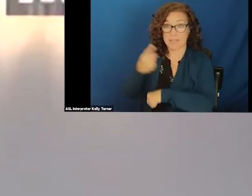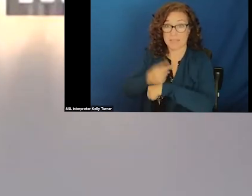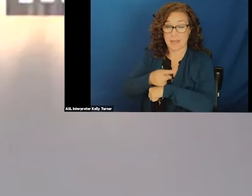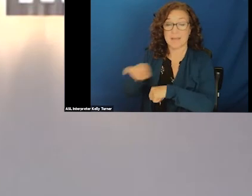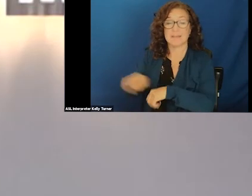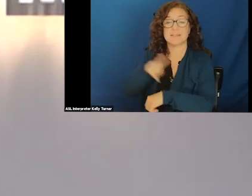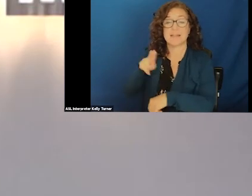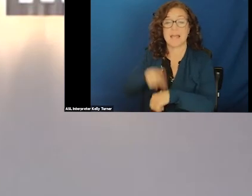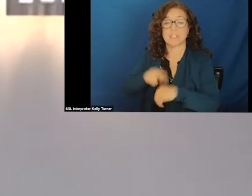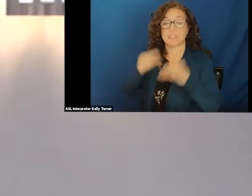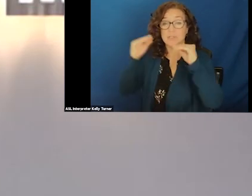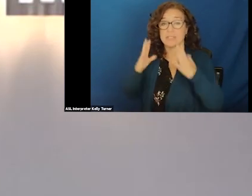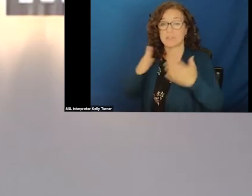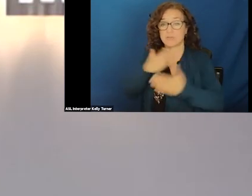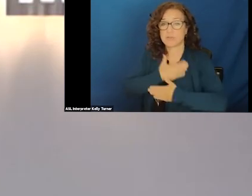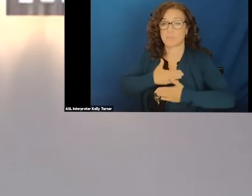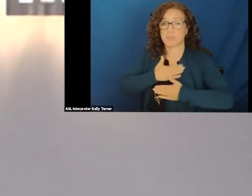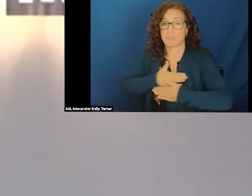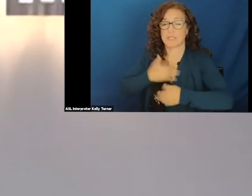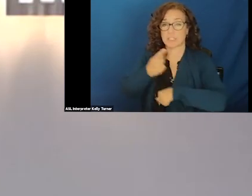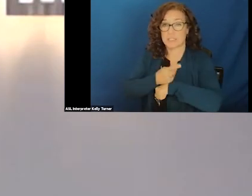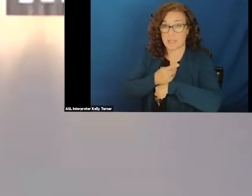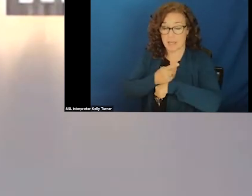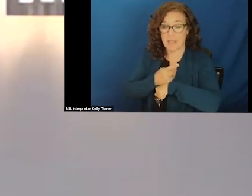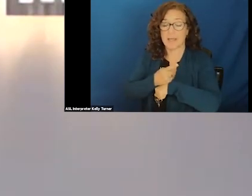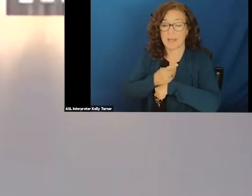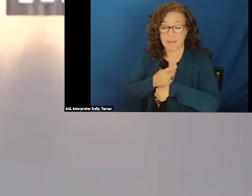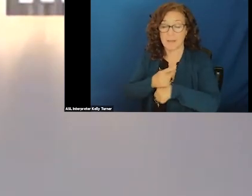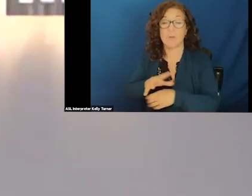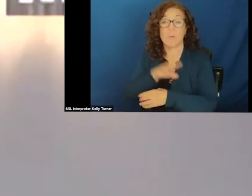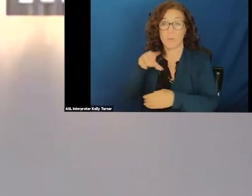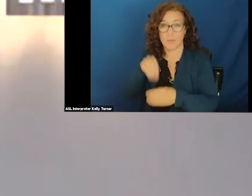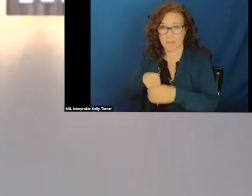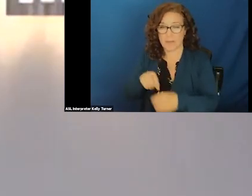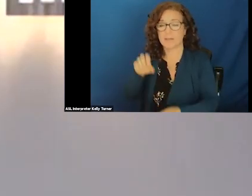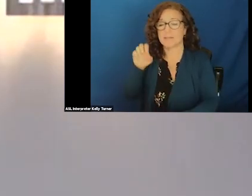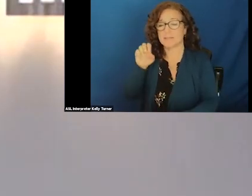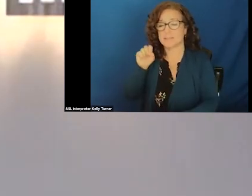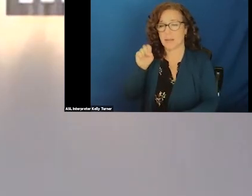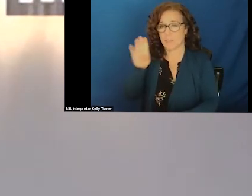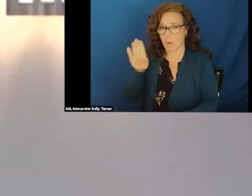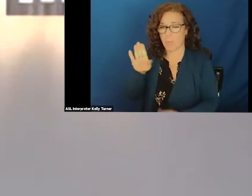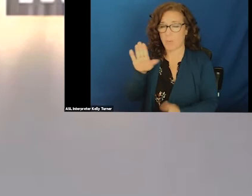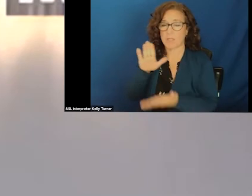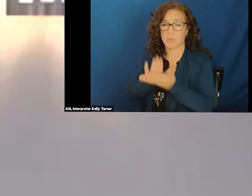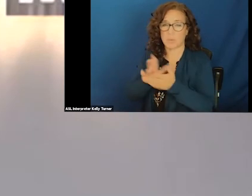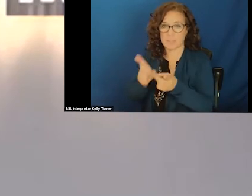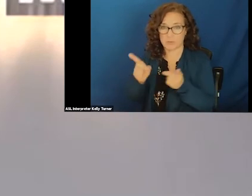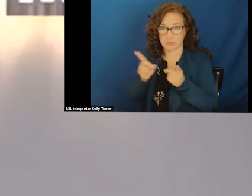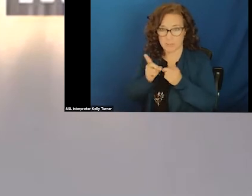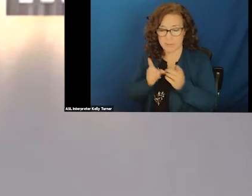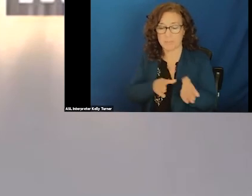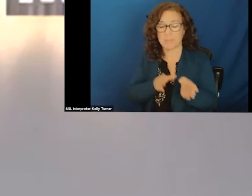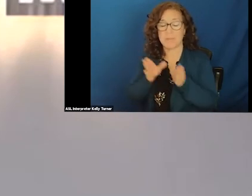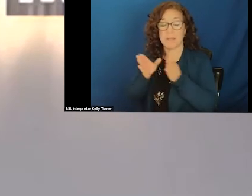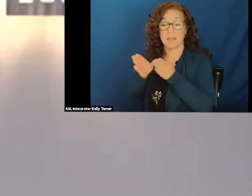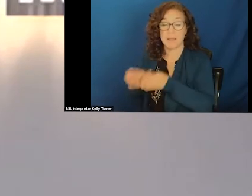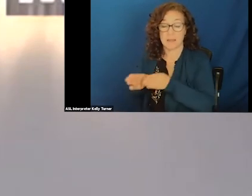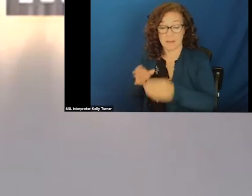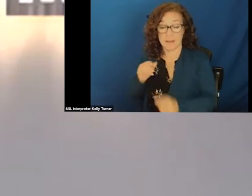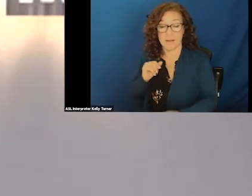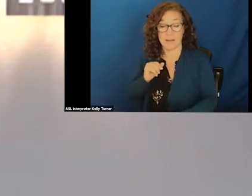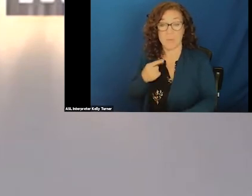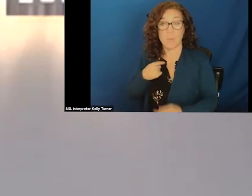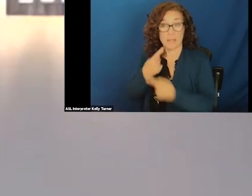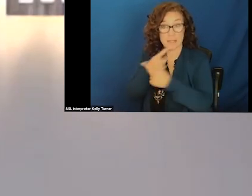District. Whereas the Board of Education declares May 12th, 2021 as California Day of the Teacher